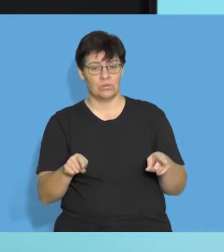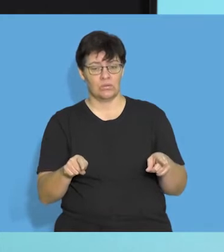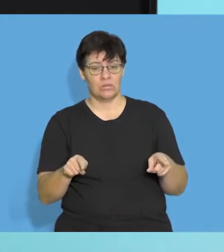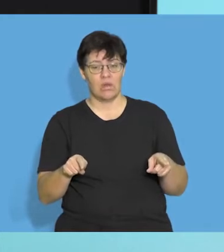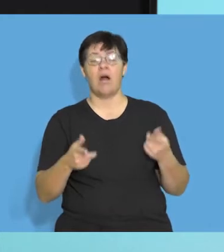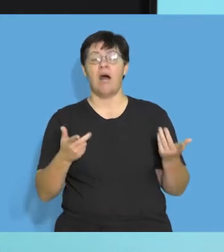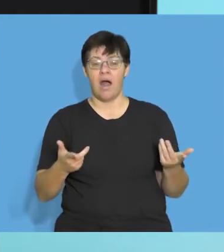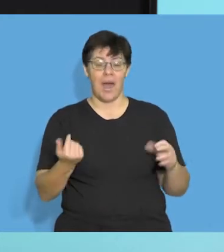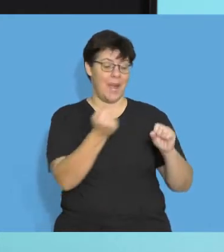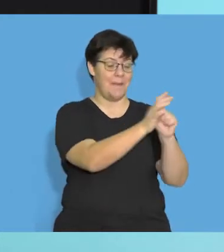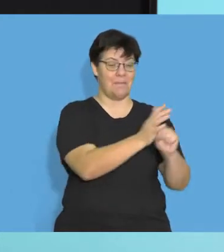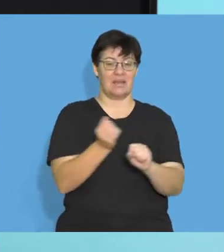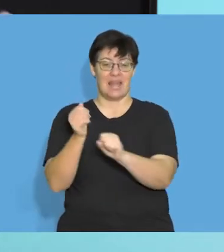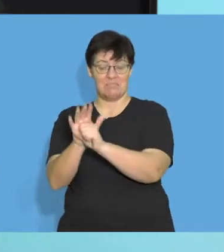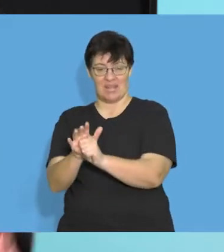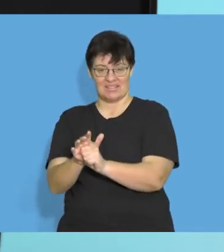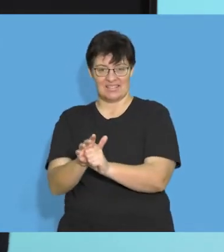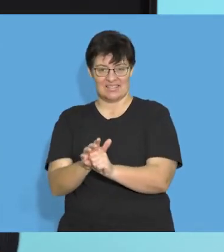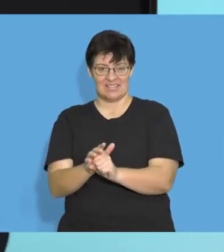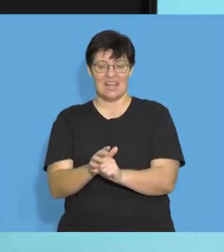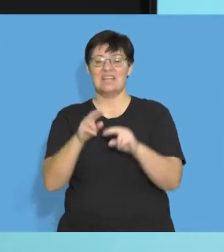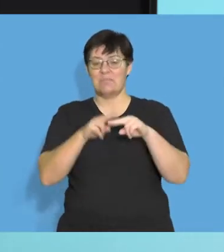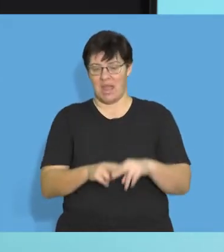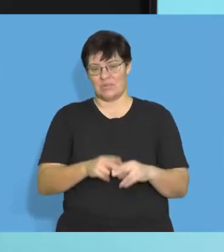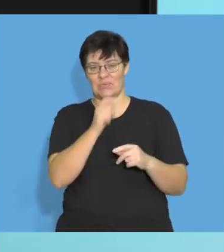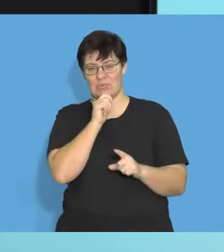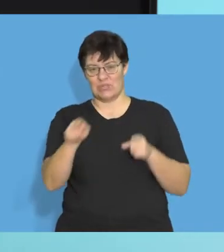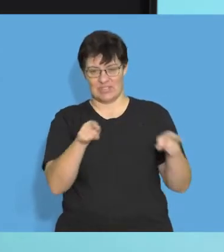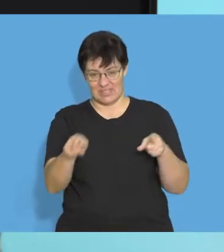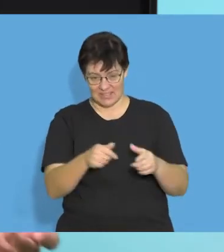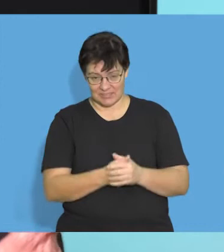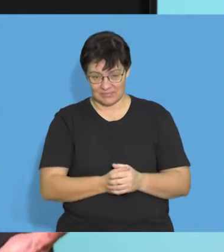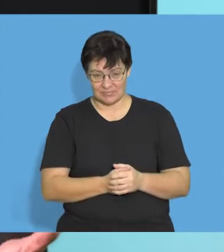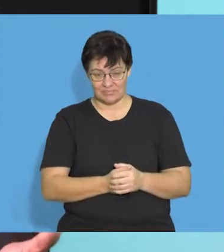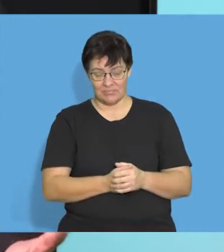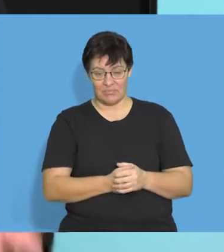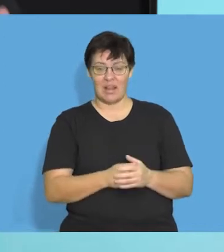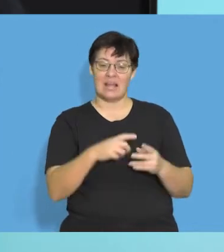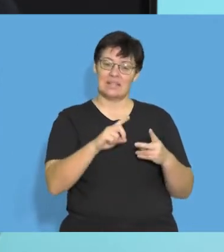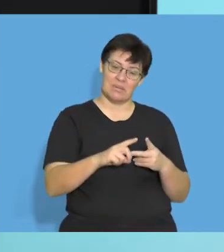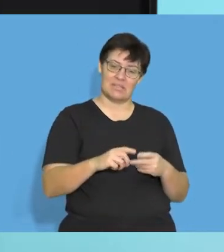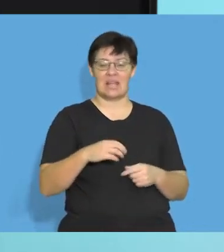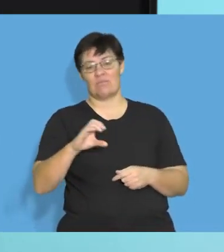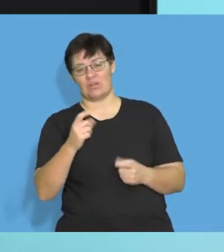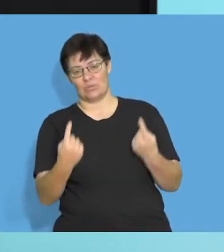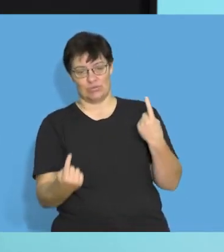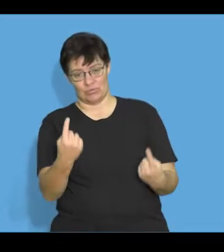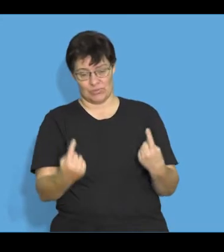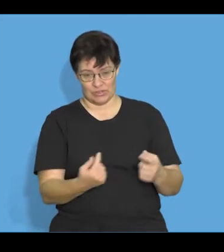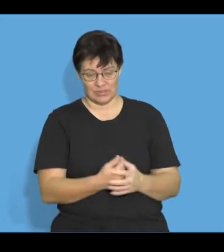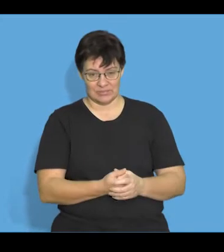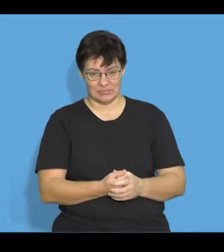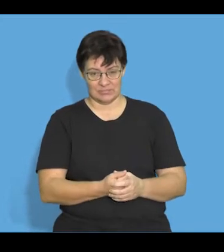they impact in terms of the accounting equation, in terms of the account debit and the account credit. Let's